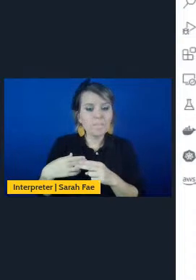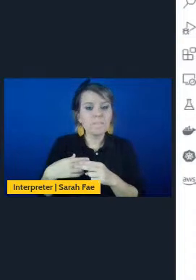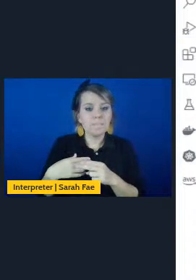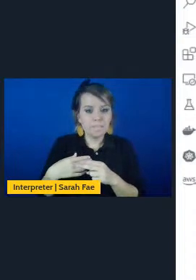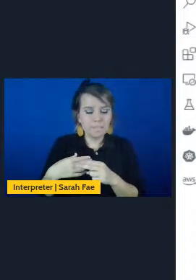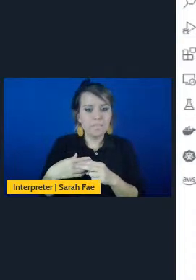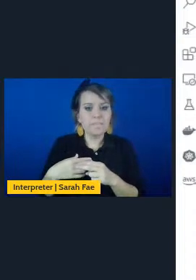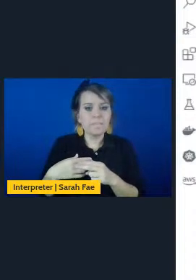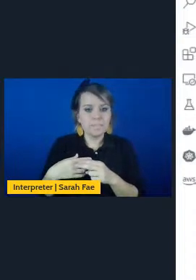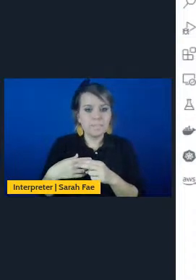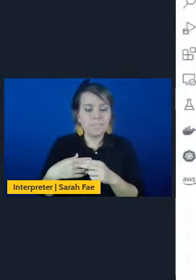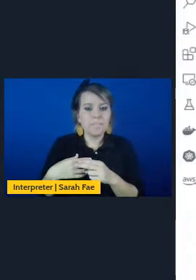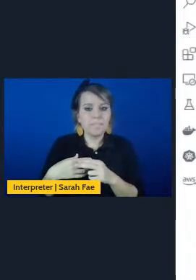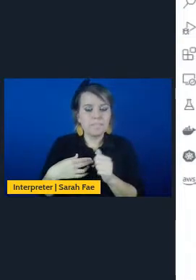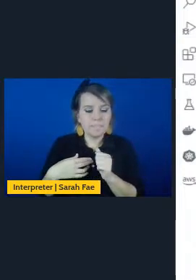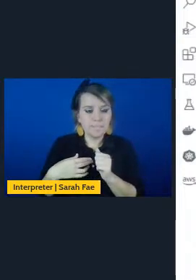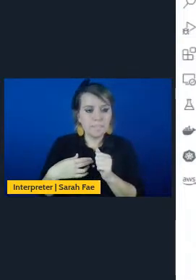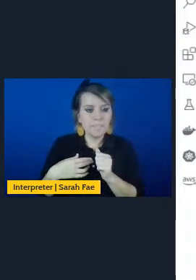can now,